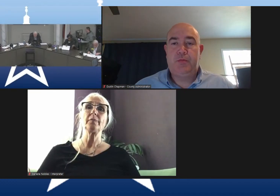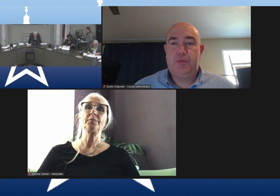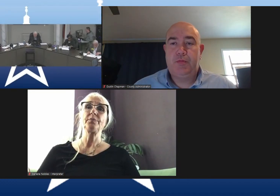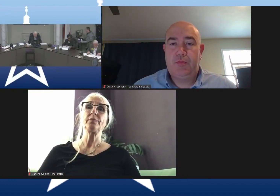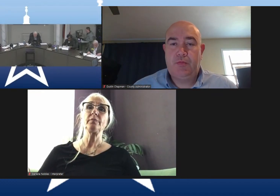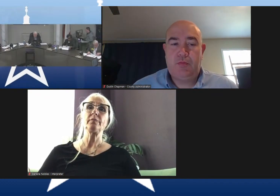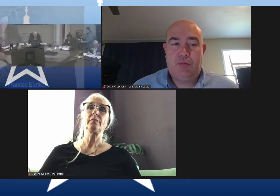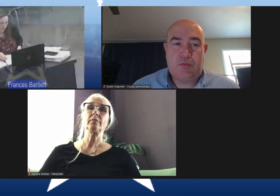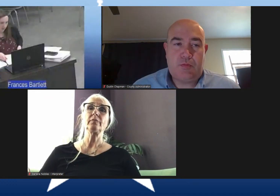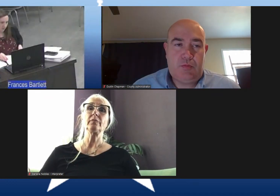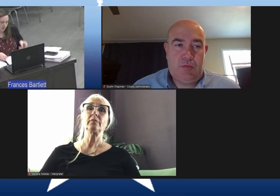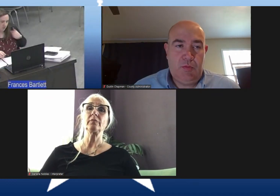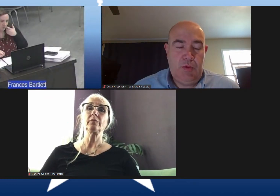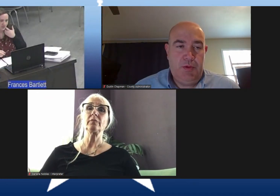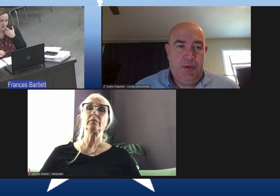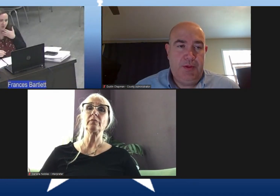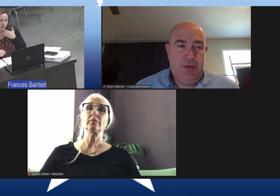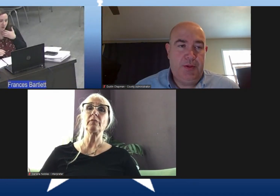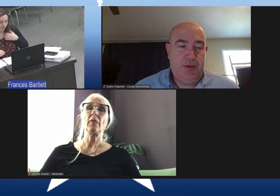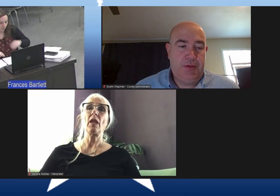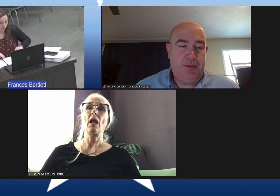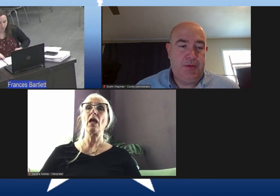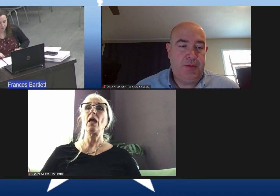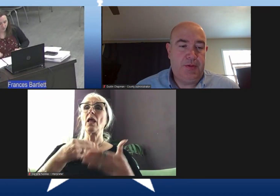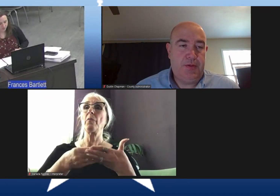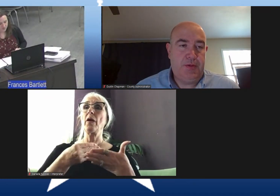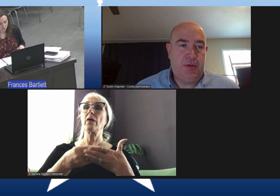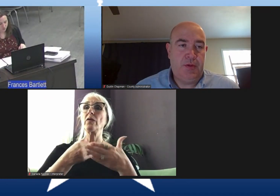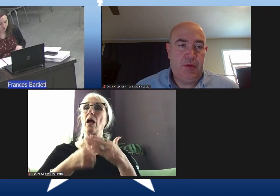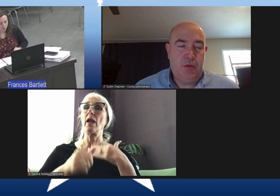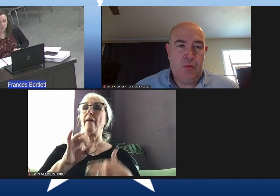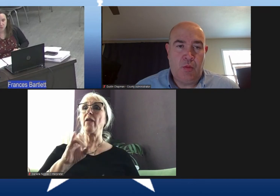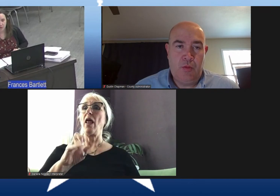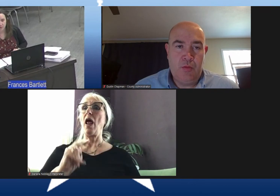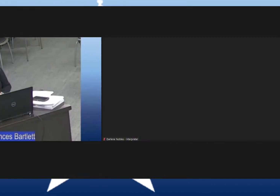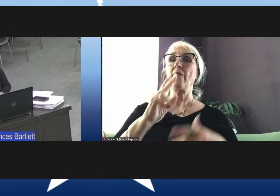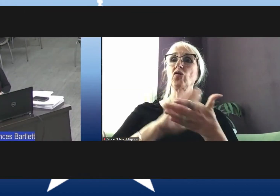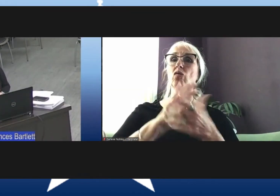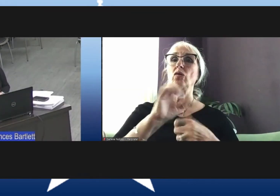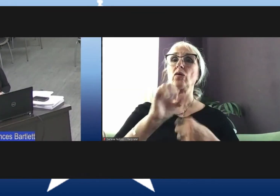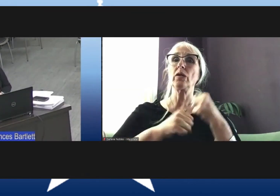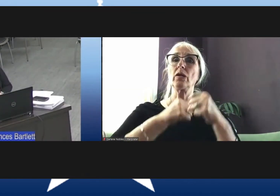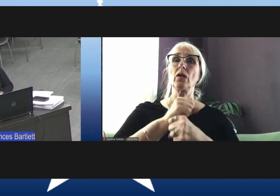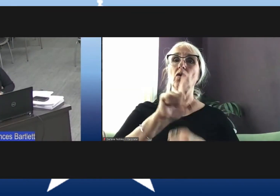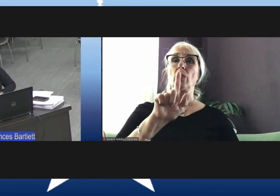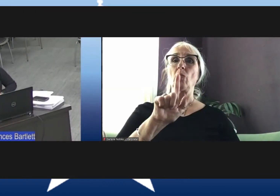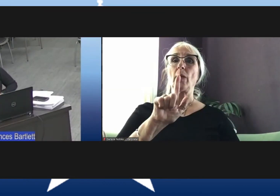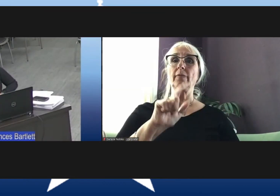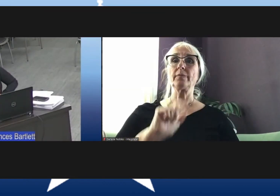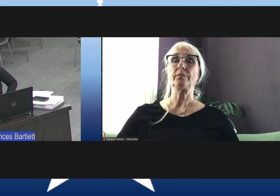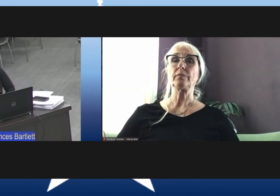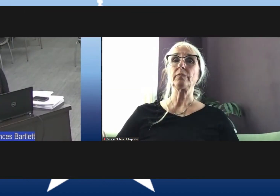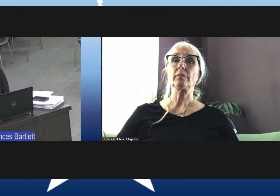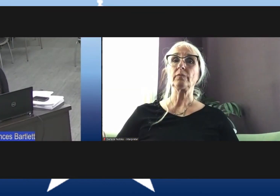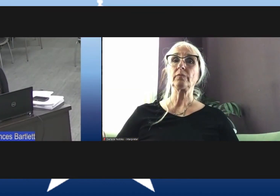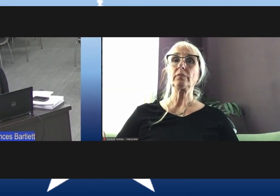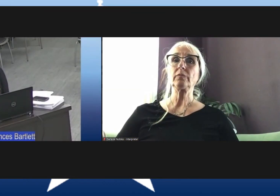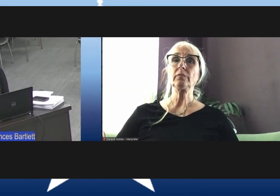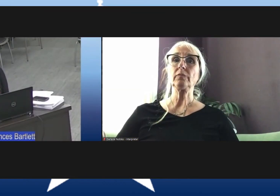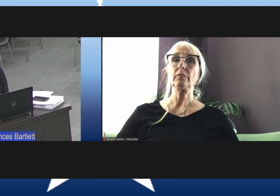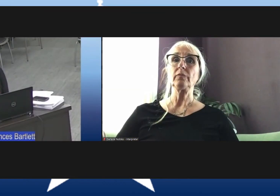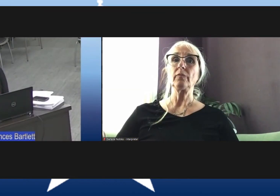So the budget amendments that fall under F1 are for fiscal year 21. So the first